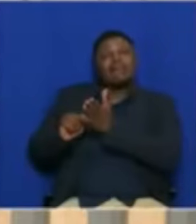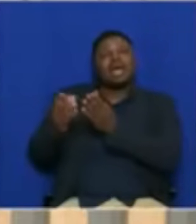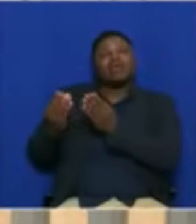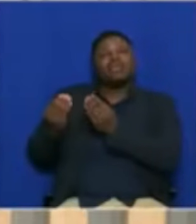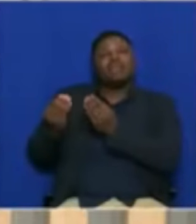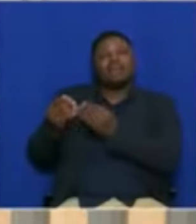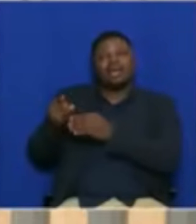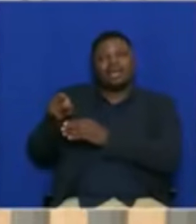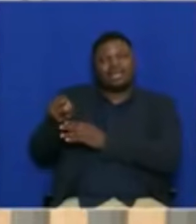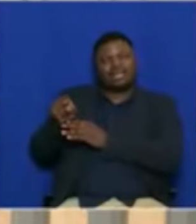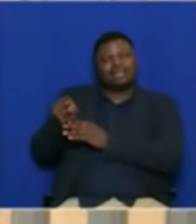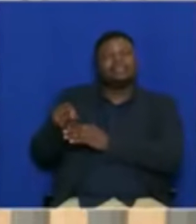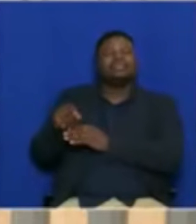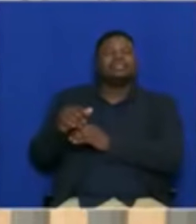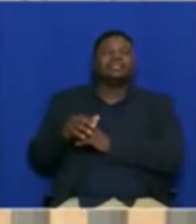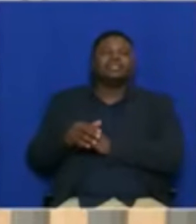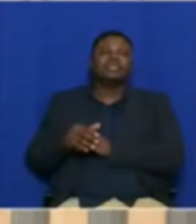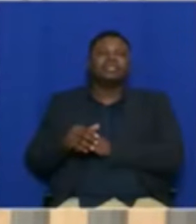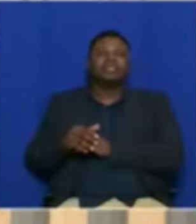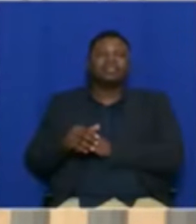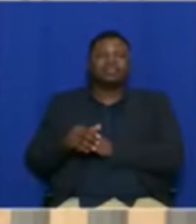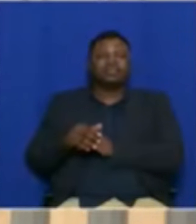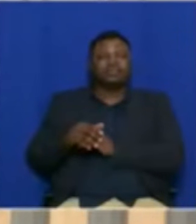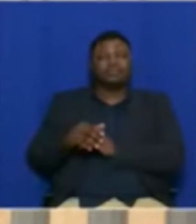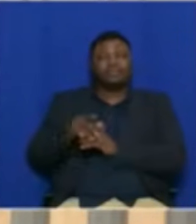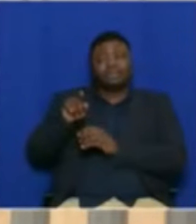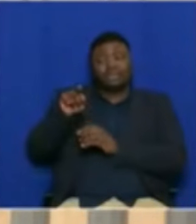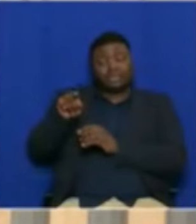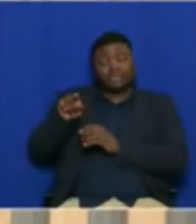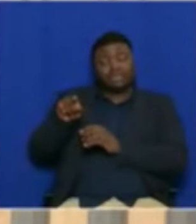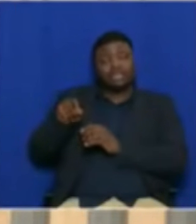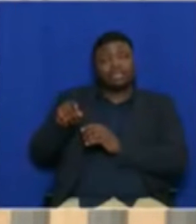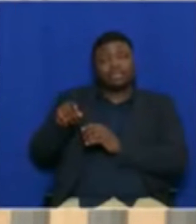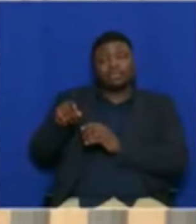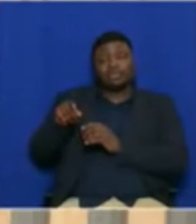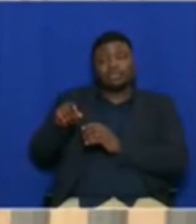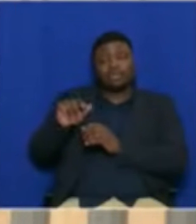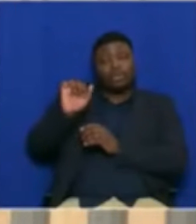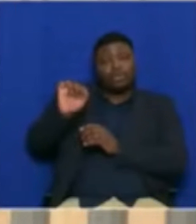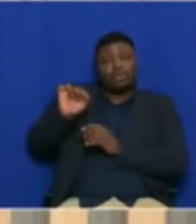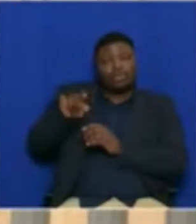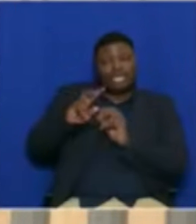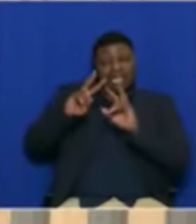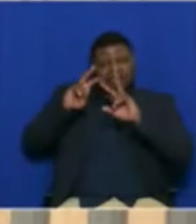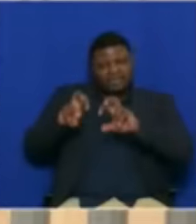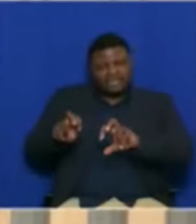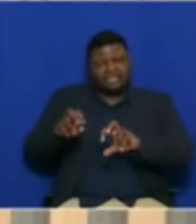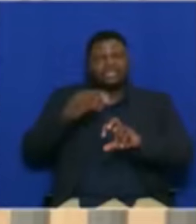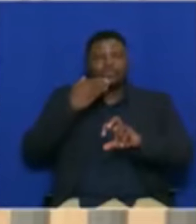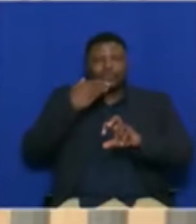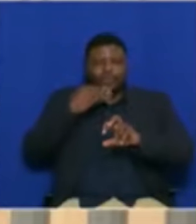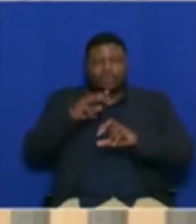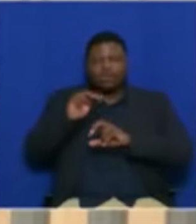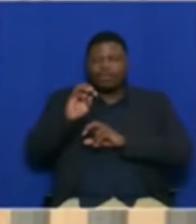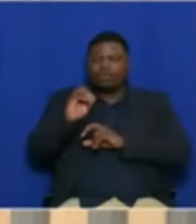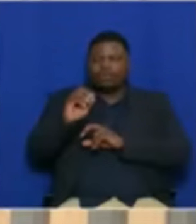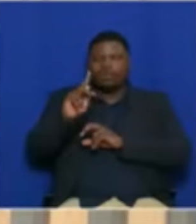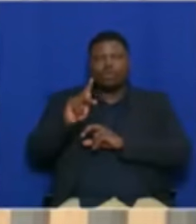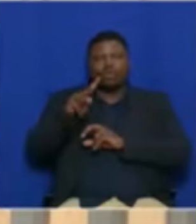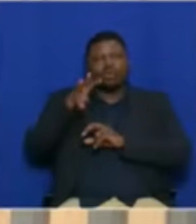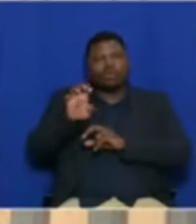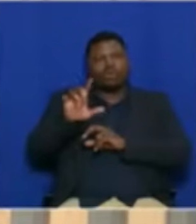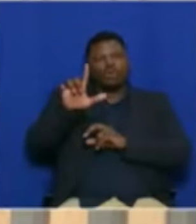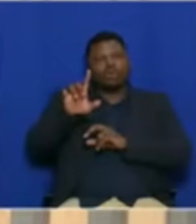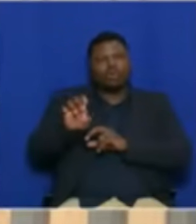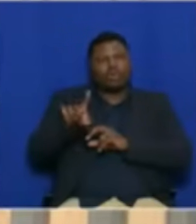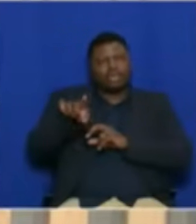you are investigating specifically the Mokwele appointment. But that happens in the context of a